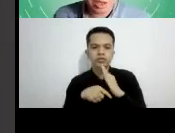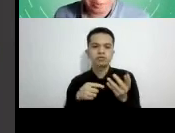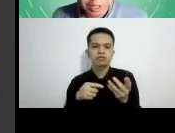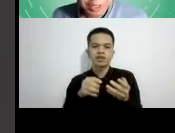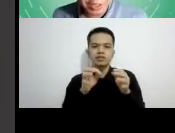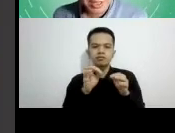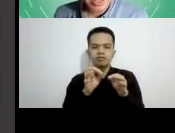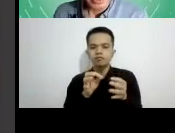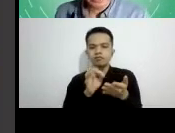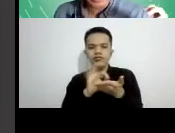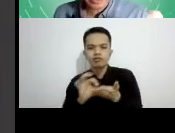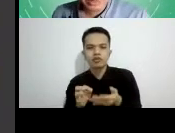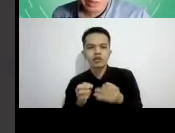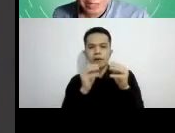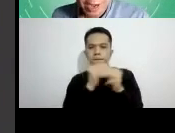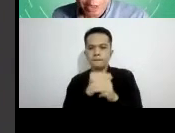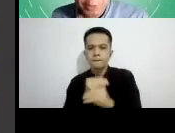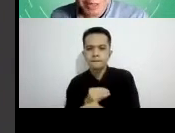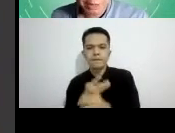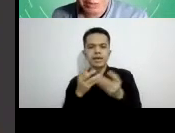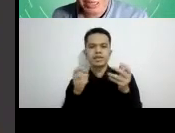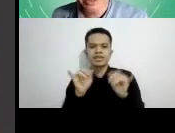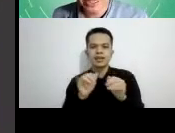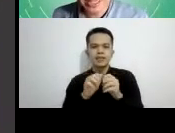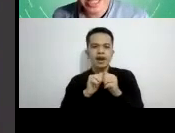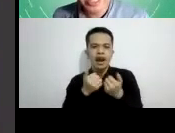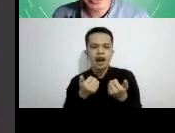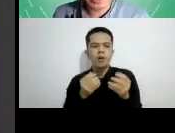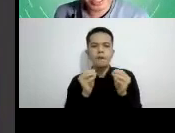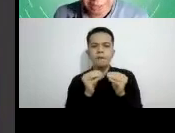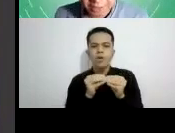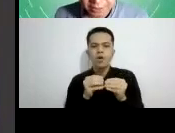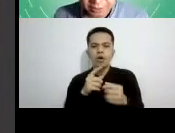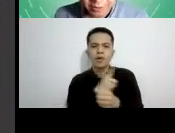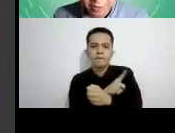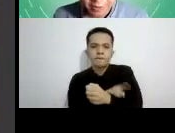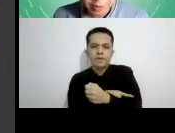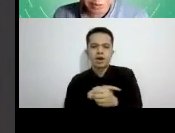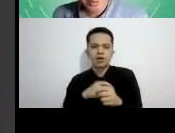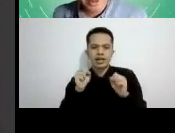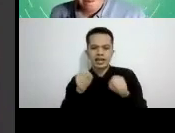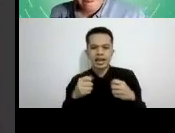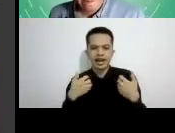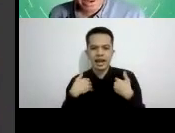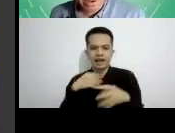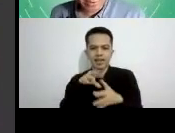calculations, operations, and they're transforming how much power we have in a digital sense. So